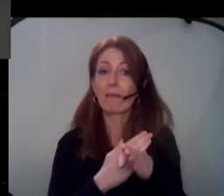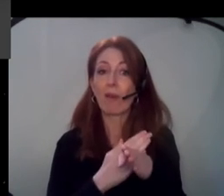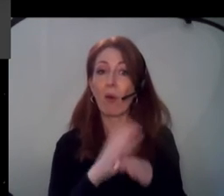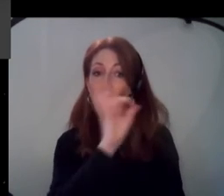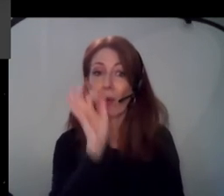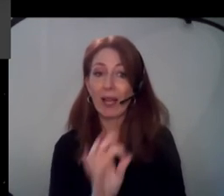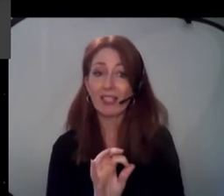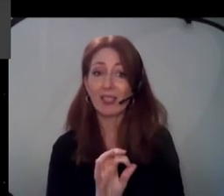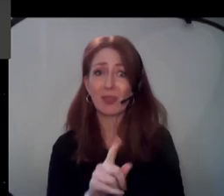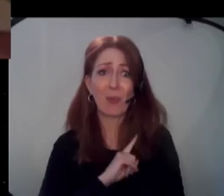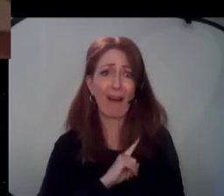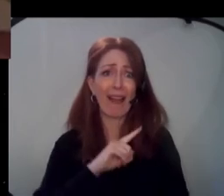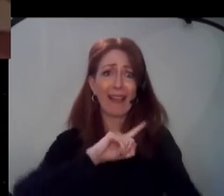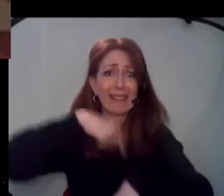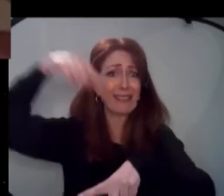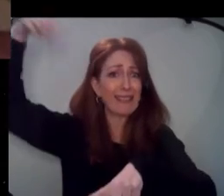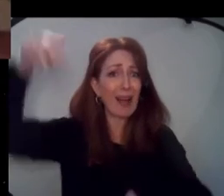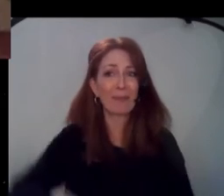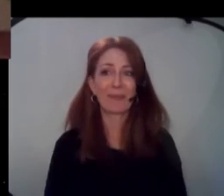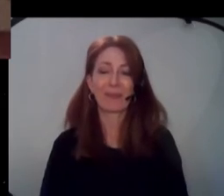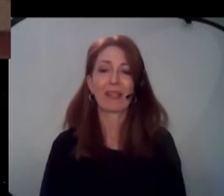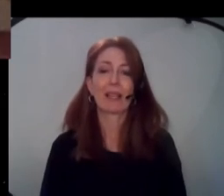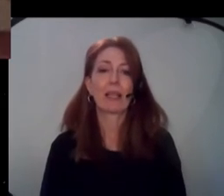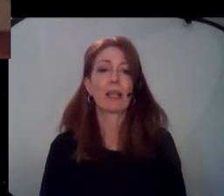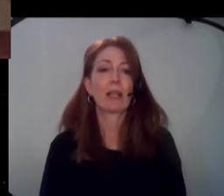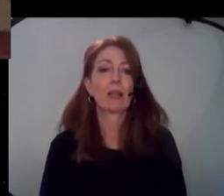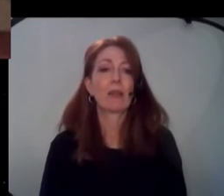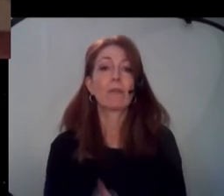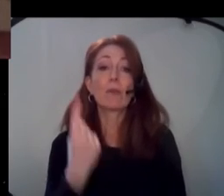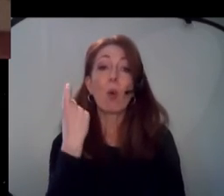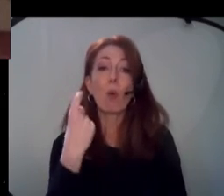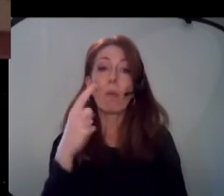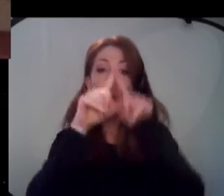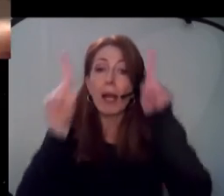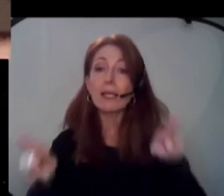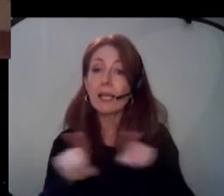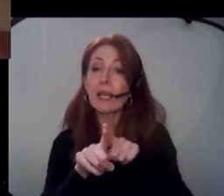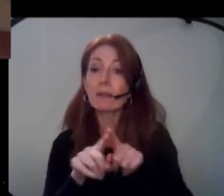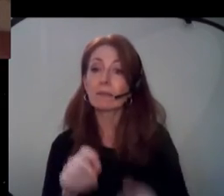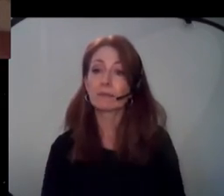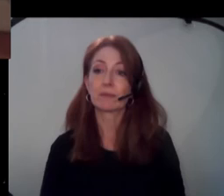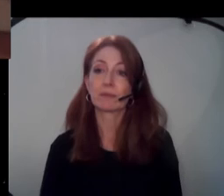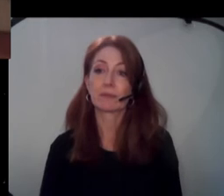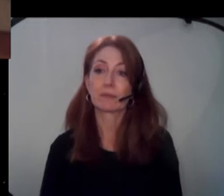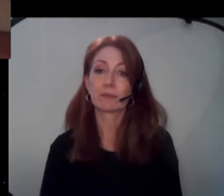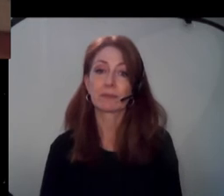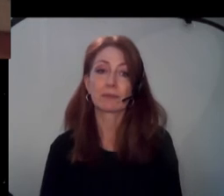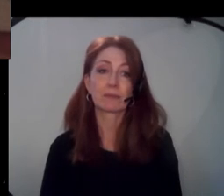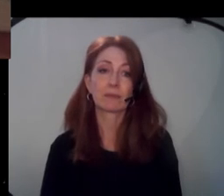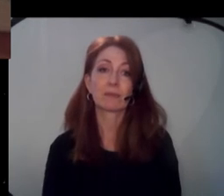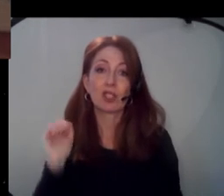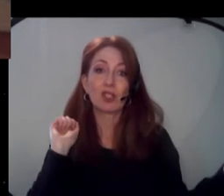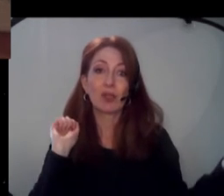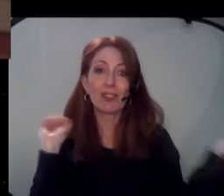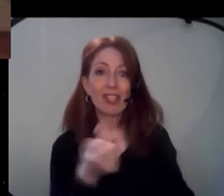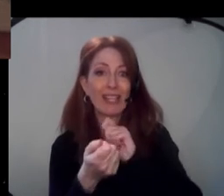does fly. So I wanted to talk about what another painting, if we can. So I'm quickly changing